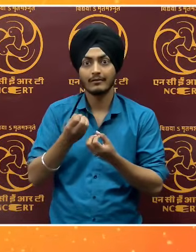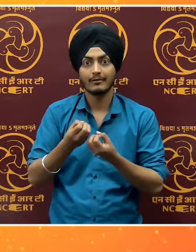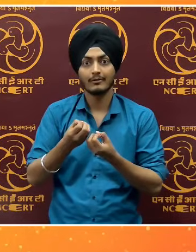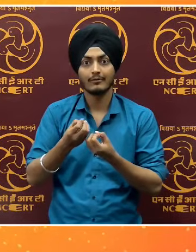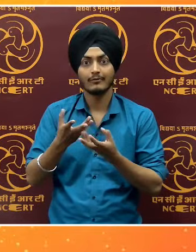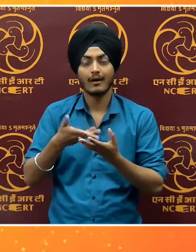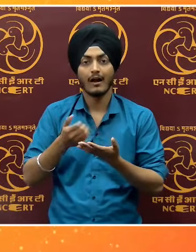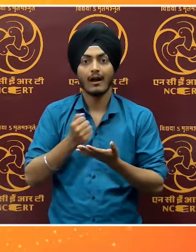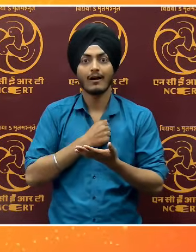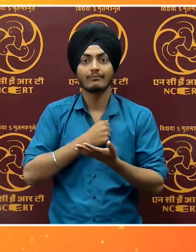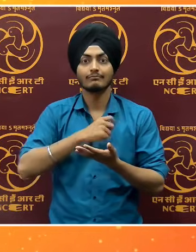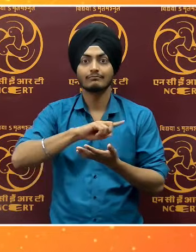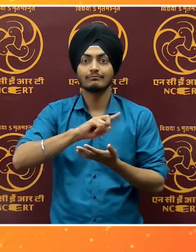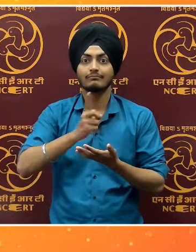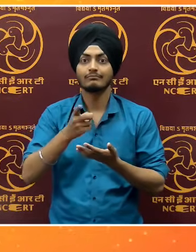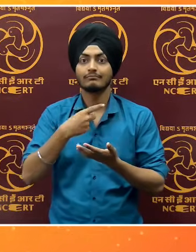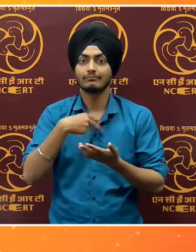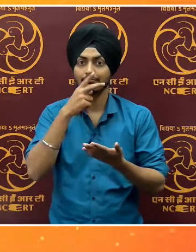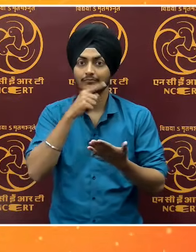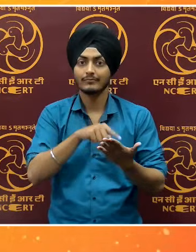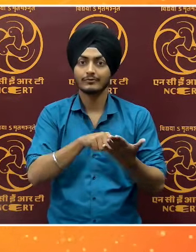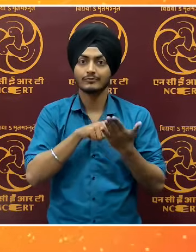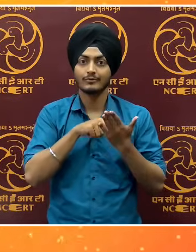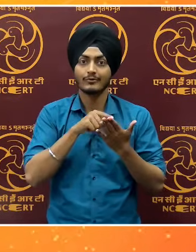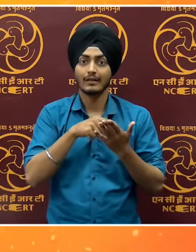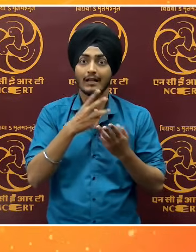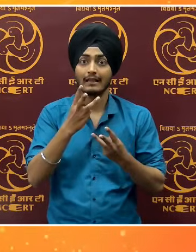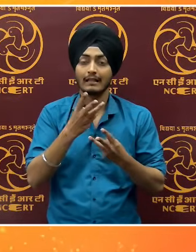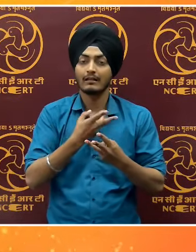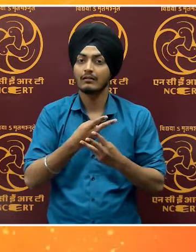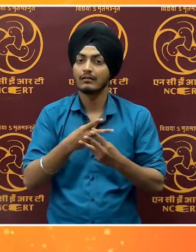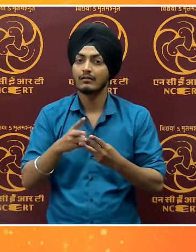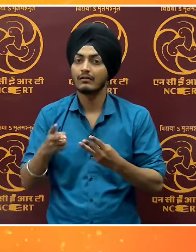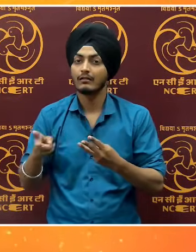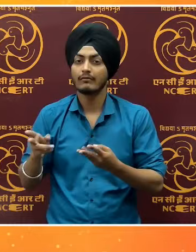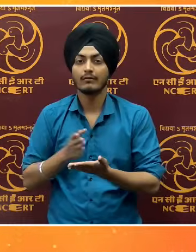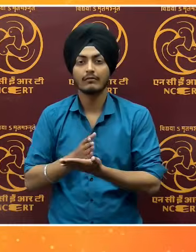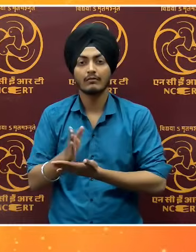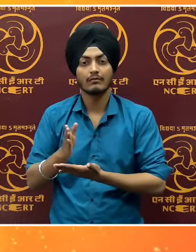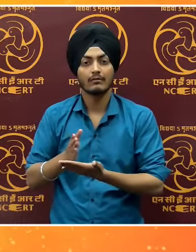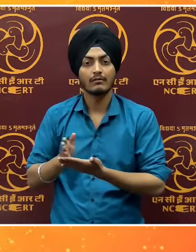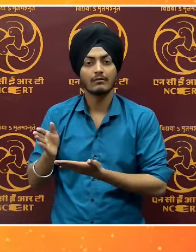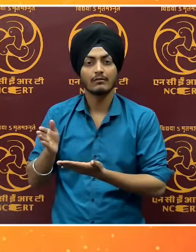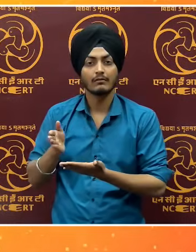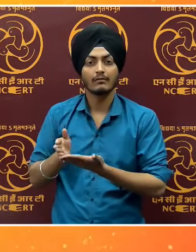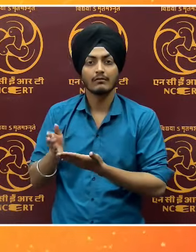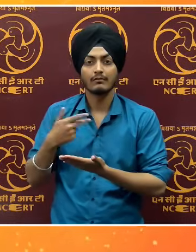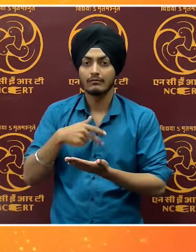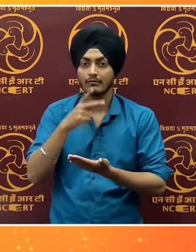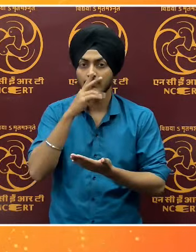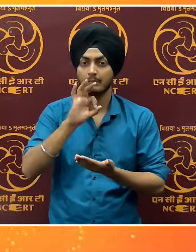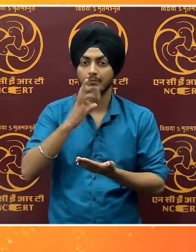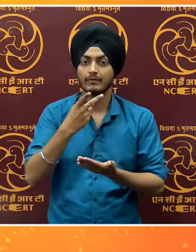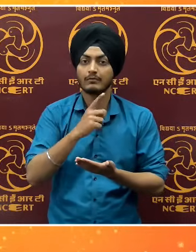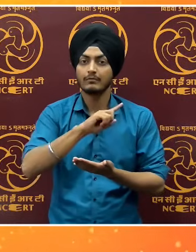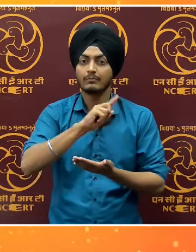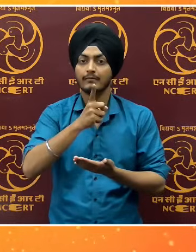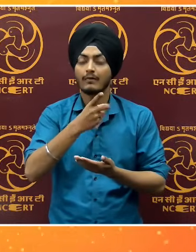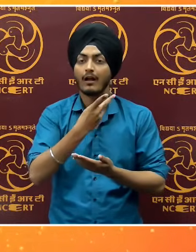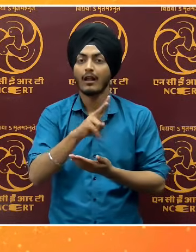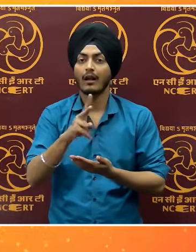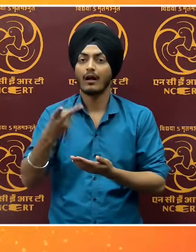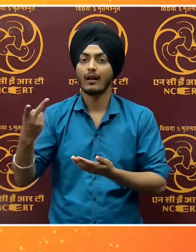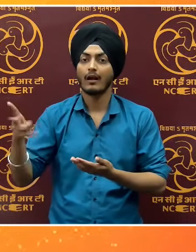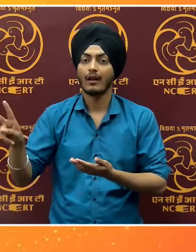ammeter also shows some reading, but in three cases, the ammeter shows different reading. Why?